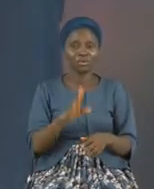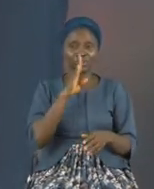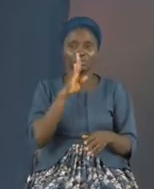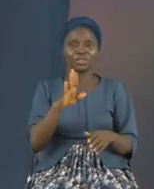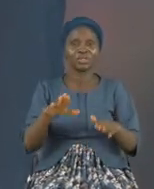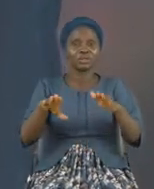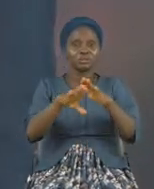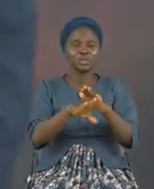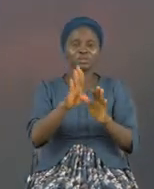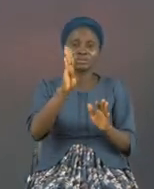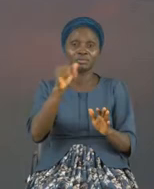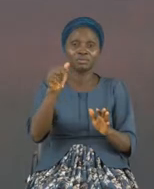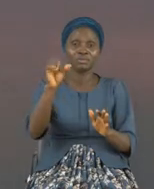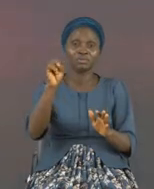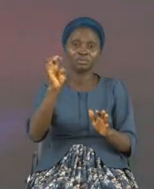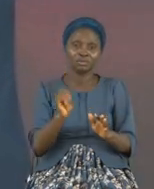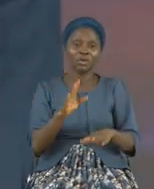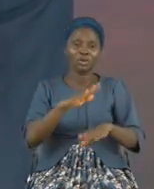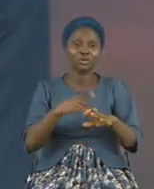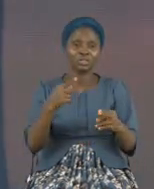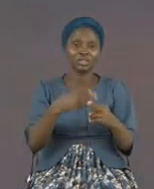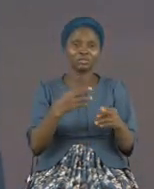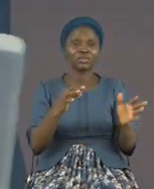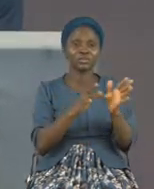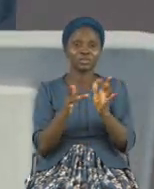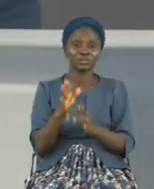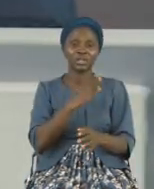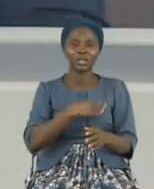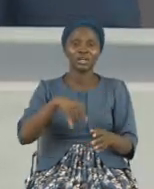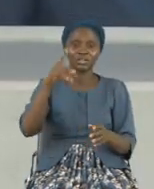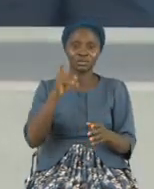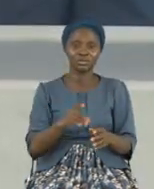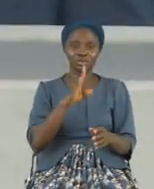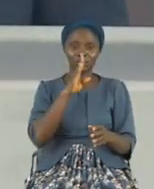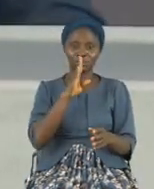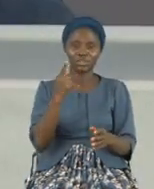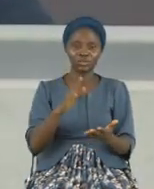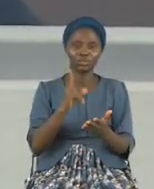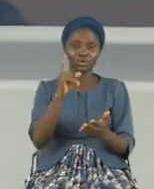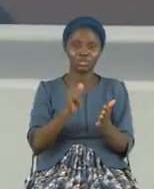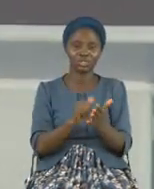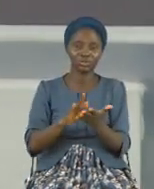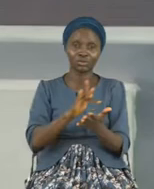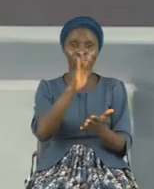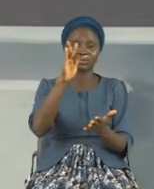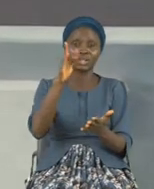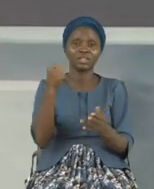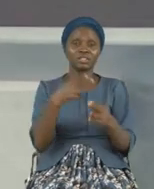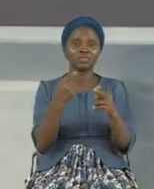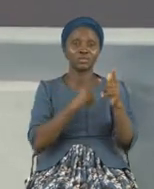the name of Jesus. And it must be what glorifies the name of the Lord. And you have